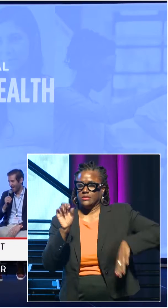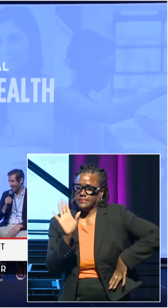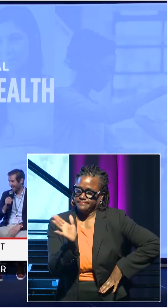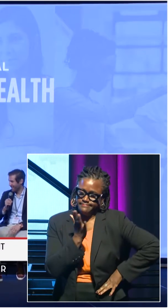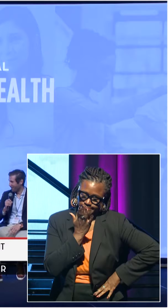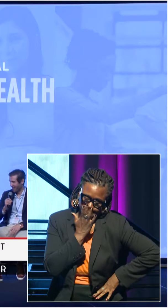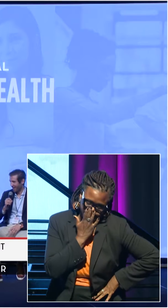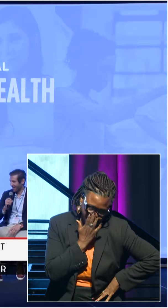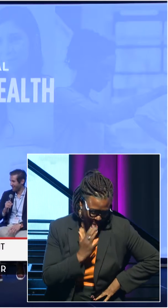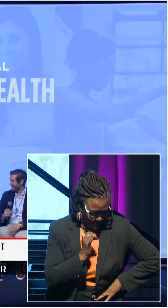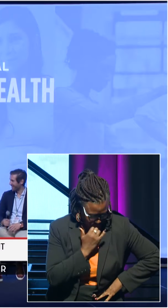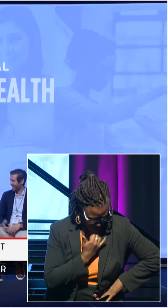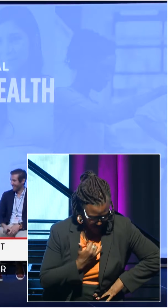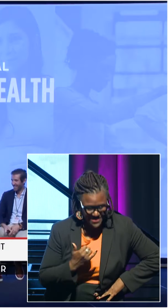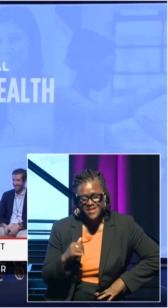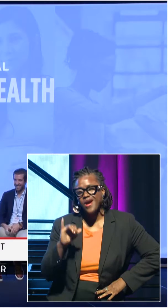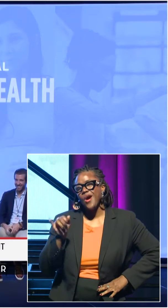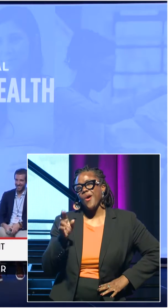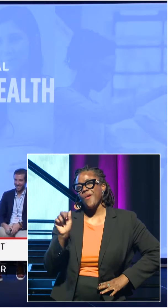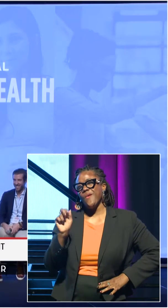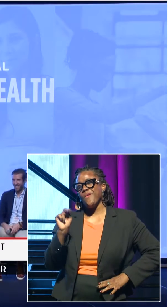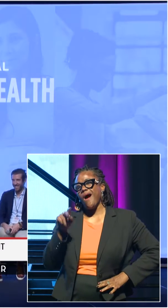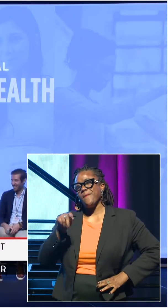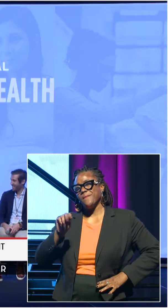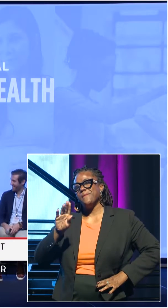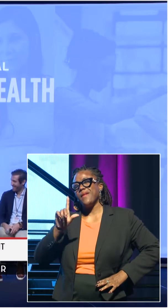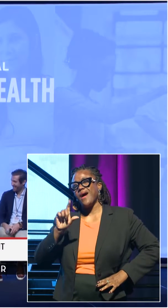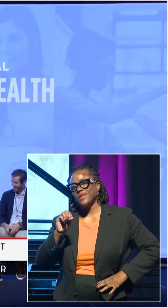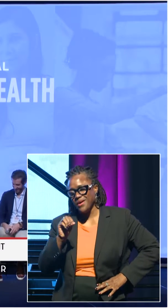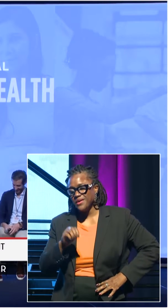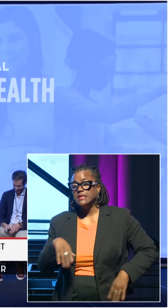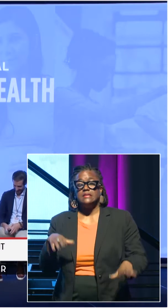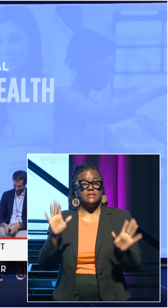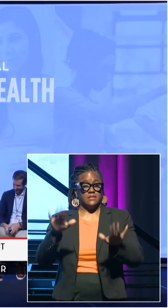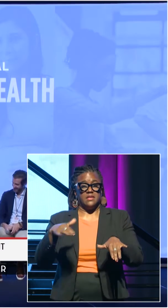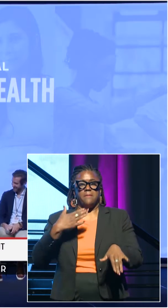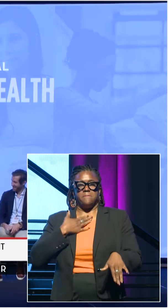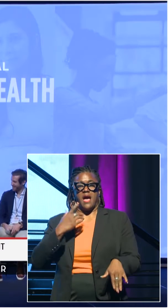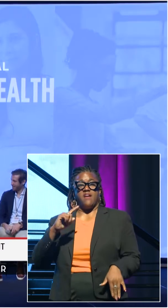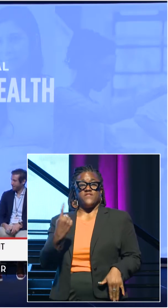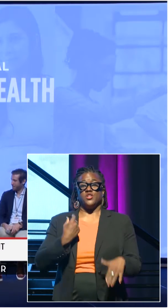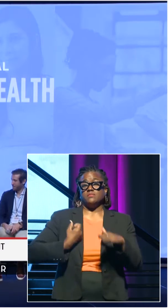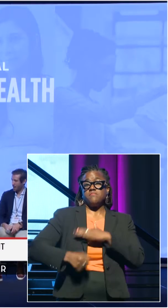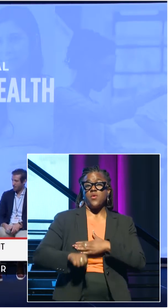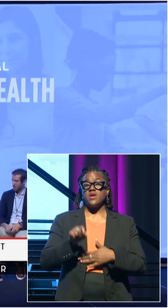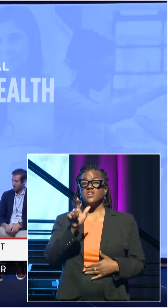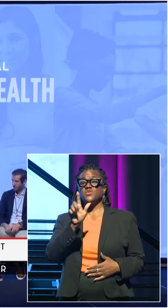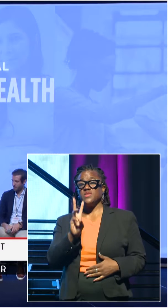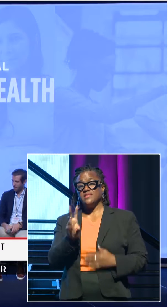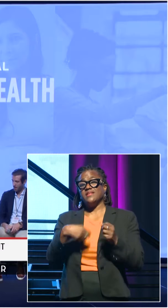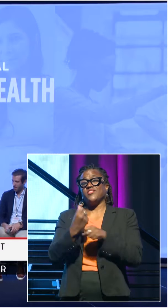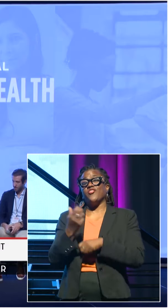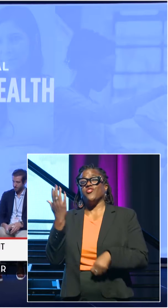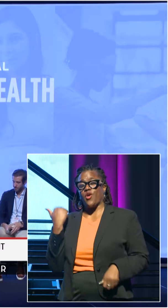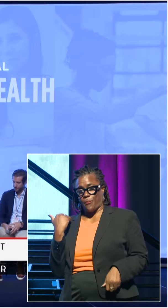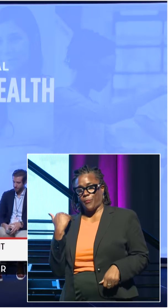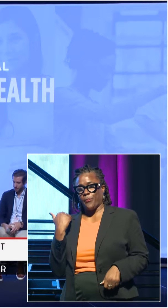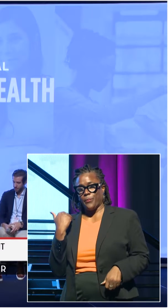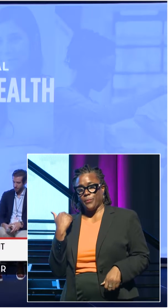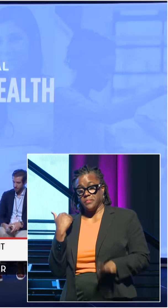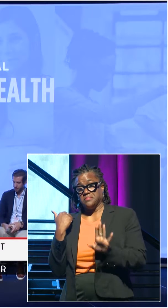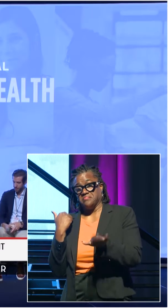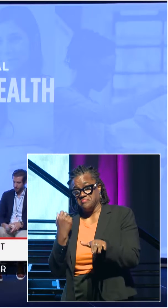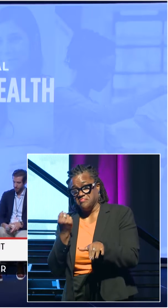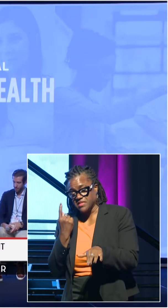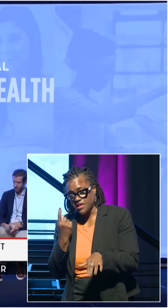More exotic, Juan Carlos. I had my first child 26 years ago, and